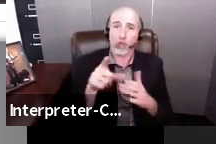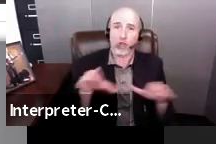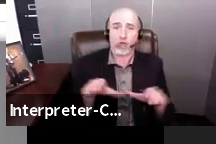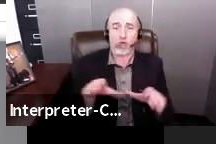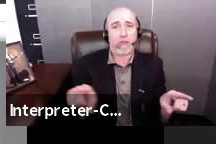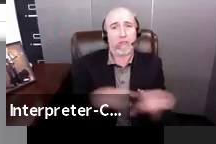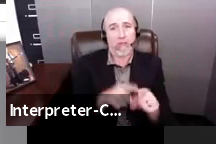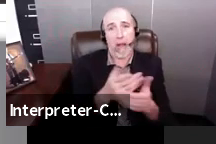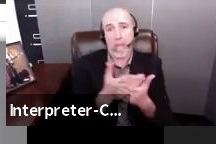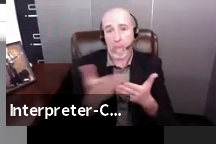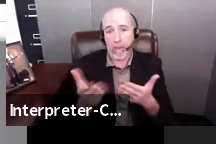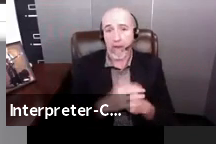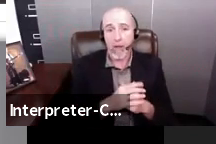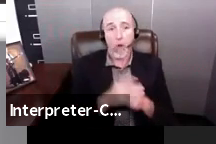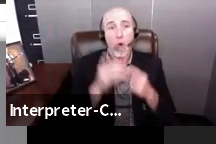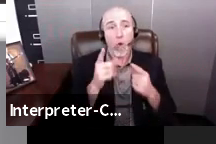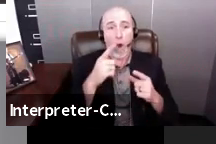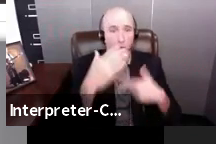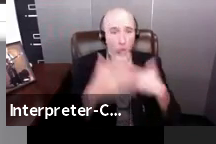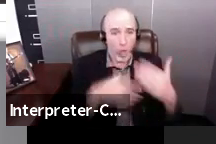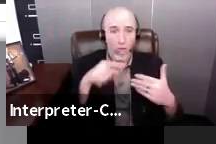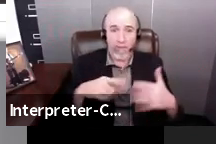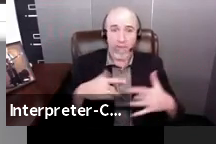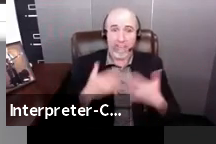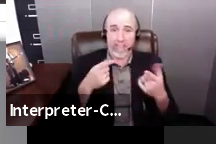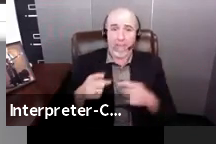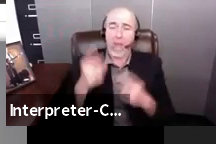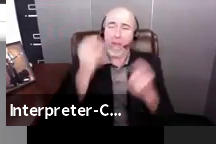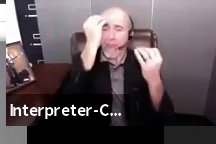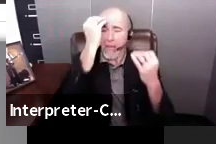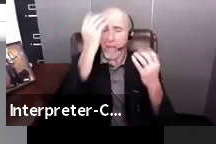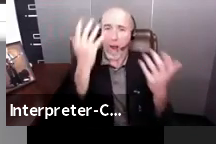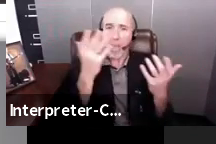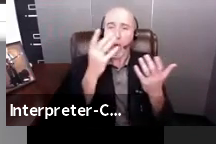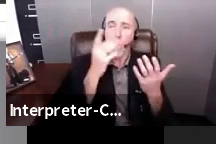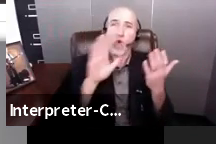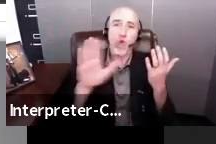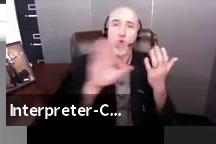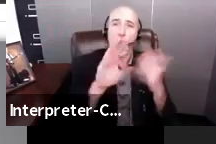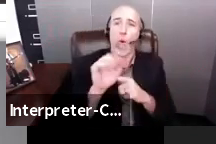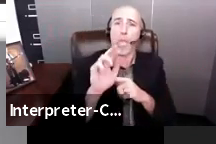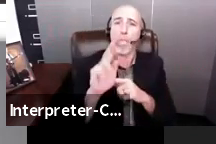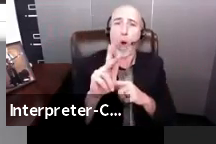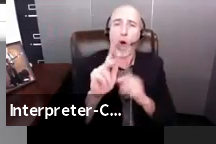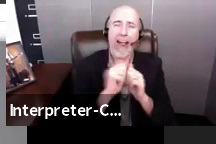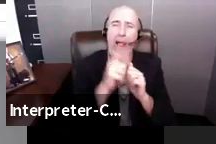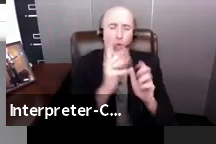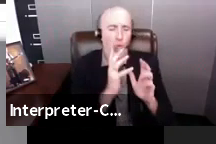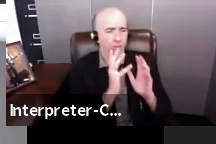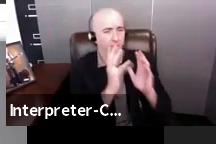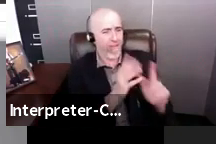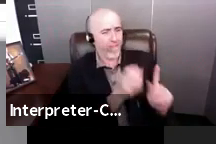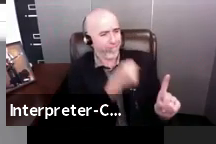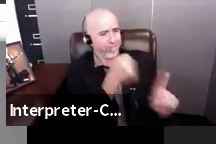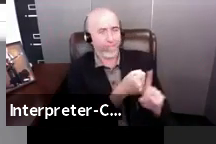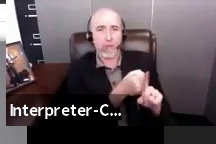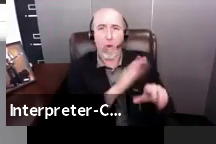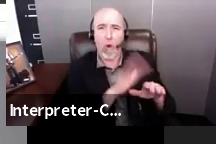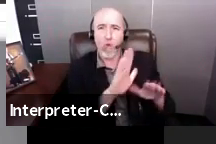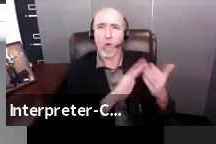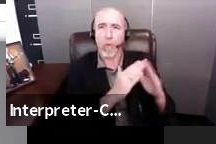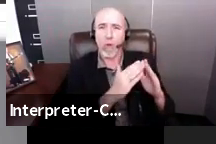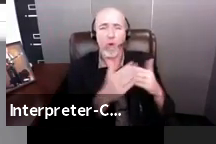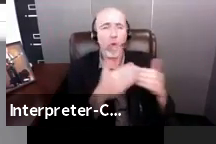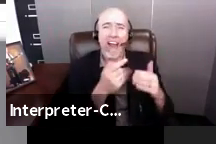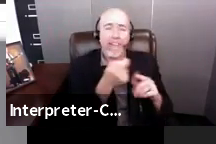thing. As you go throughout this event, think about the mark that you can leave on your community. No matter how